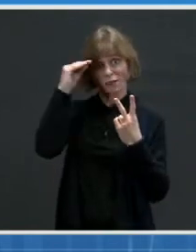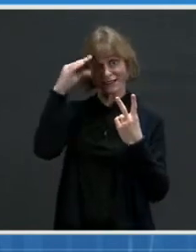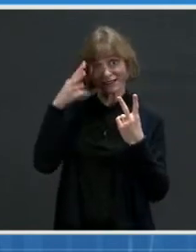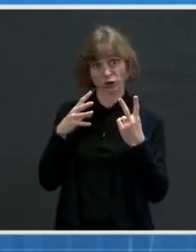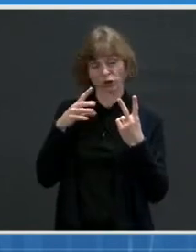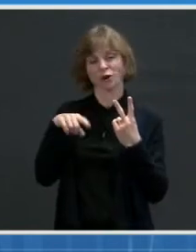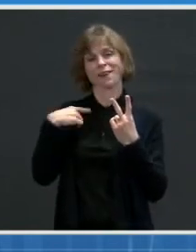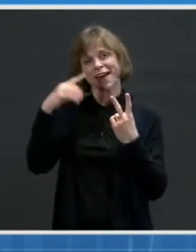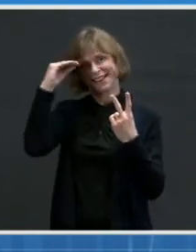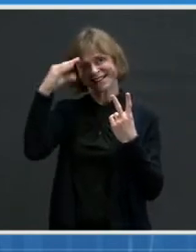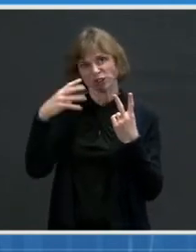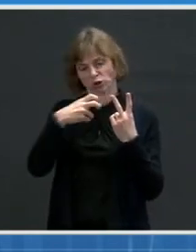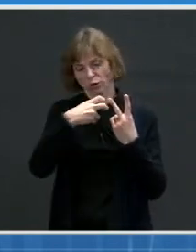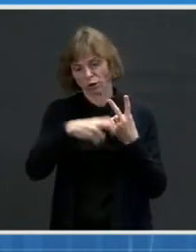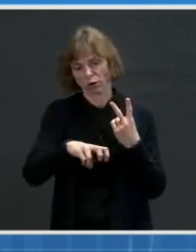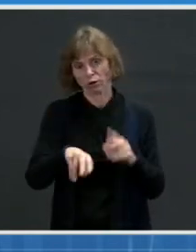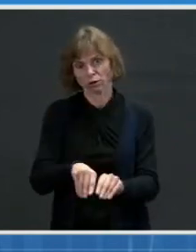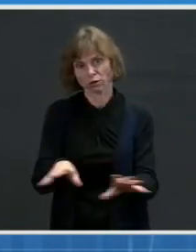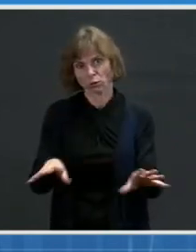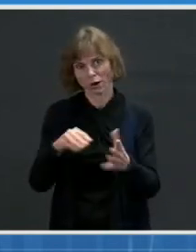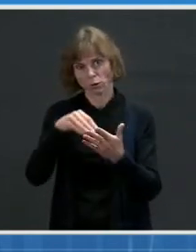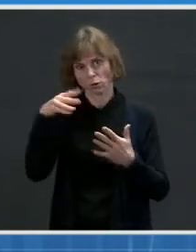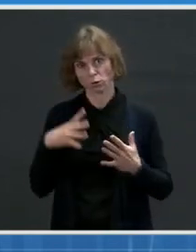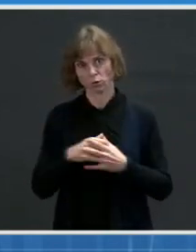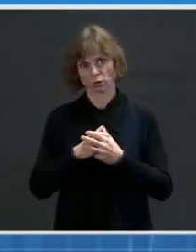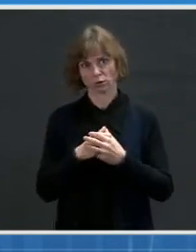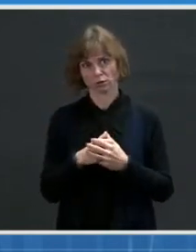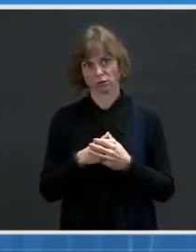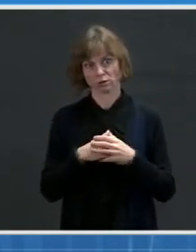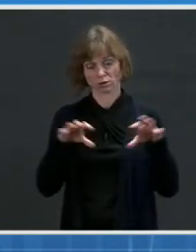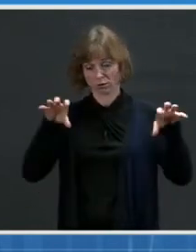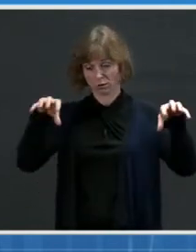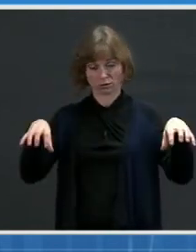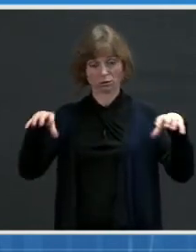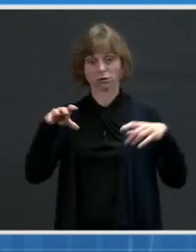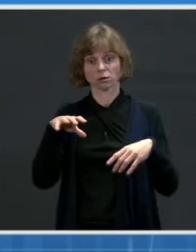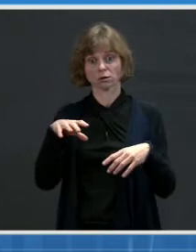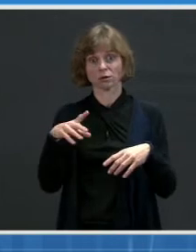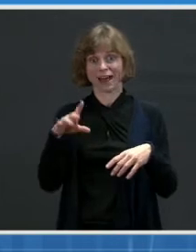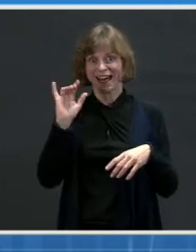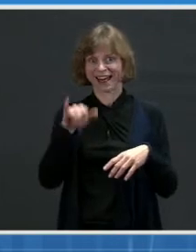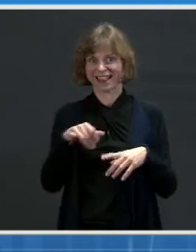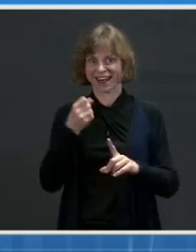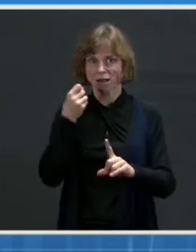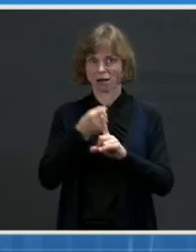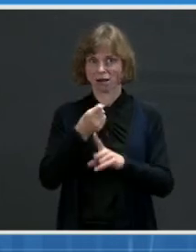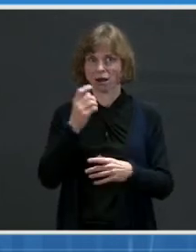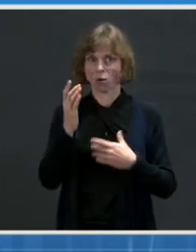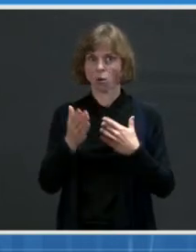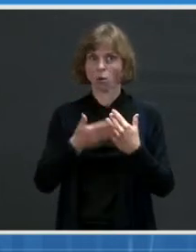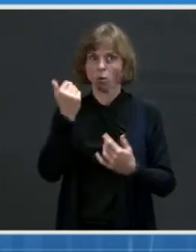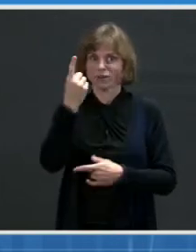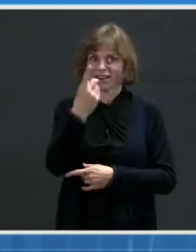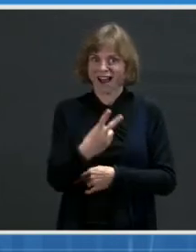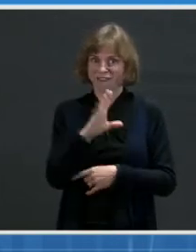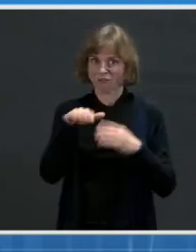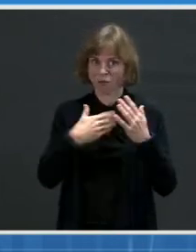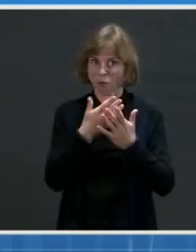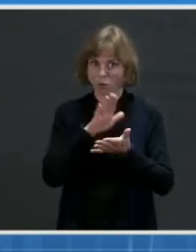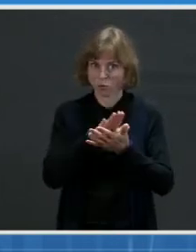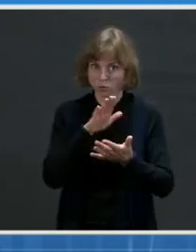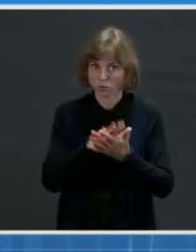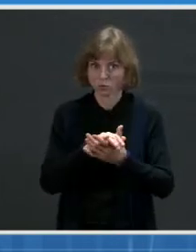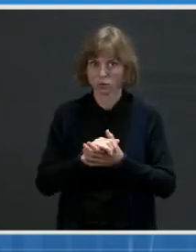educator to student. These 2 clusters accounted for half of all the school-associated cases. Across the